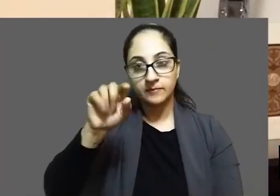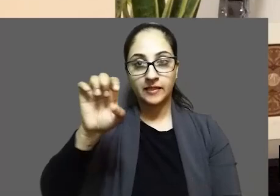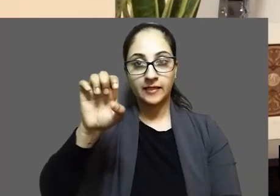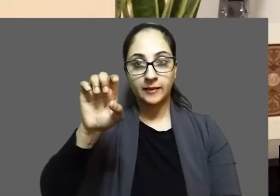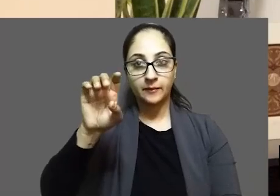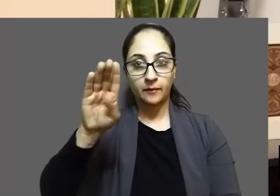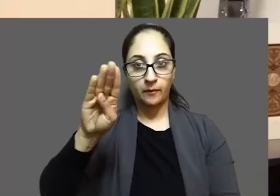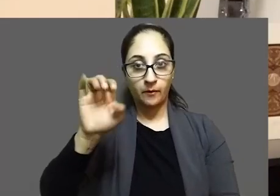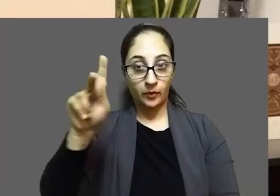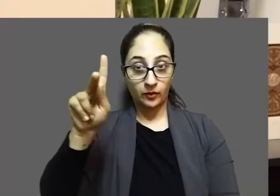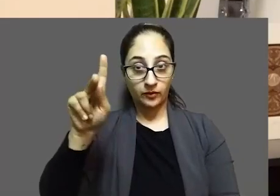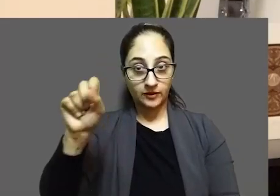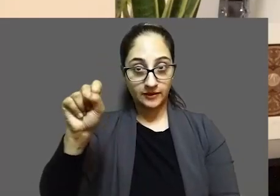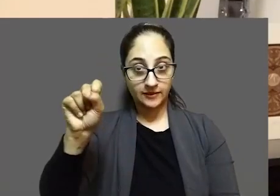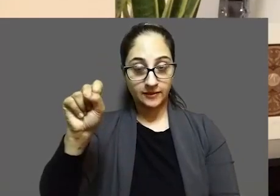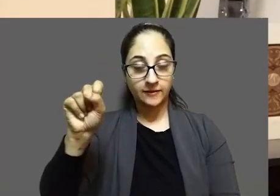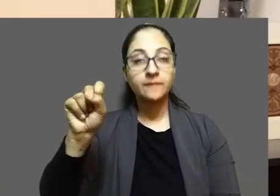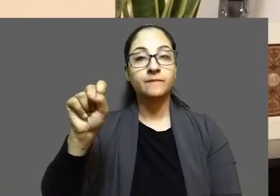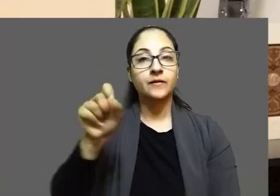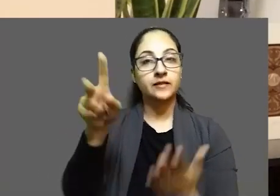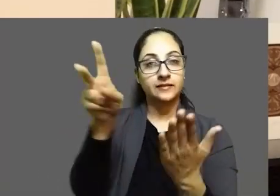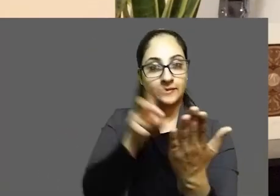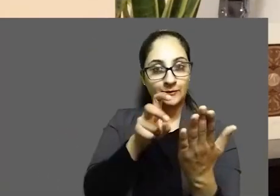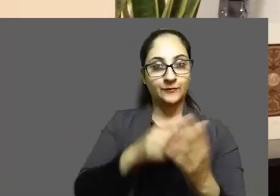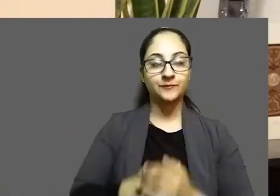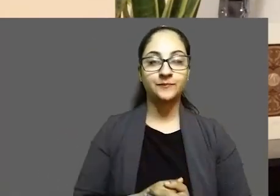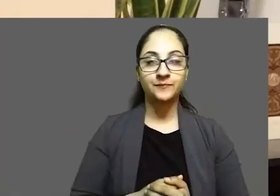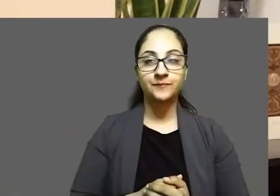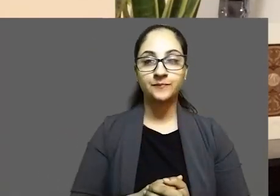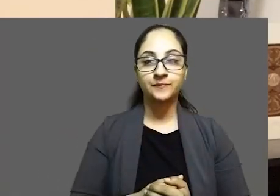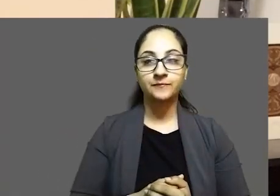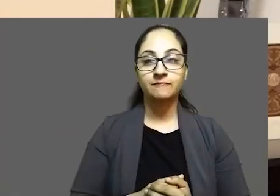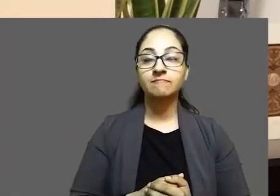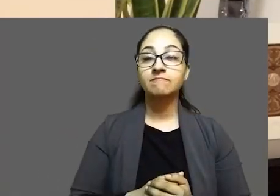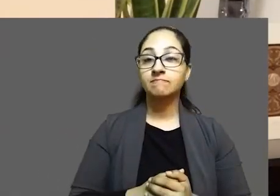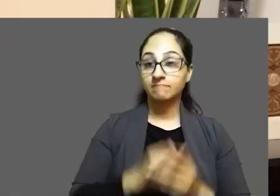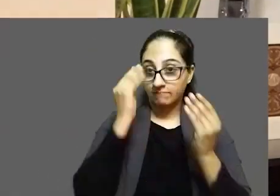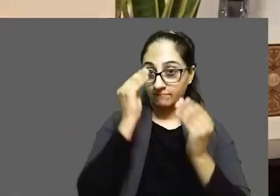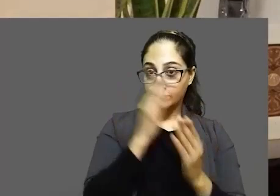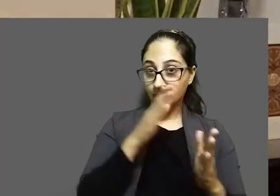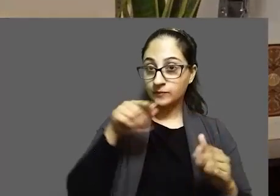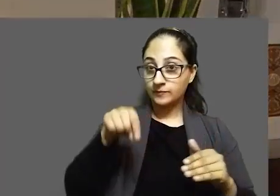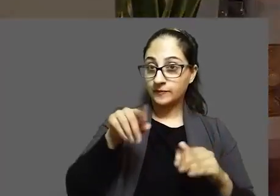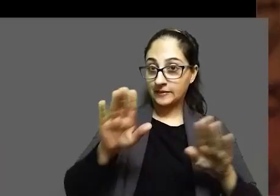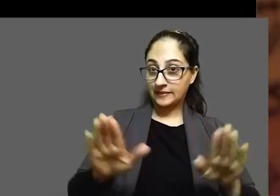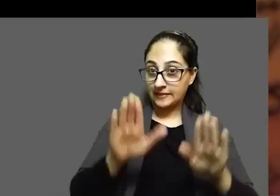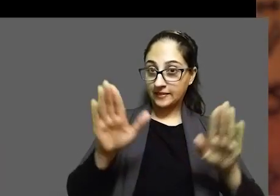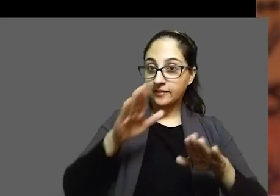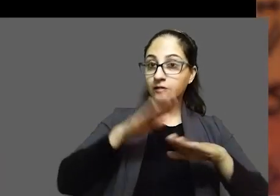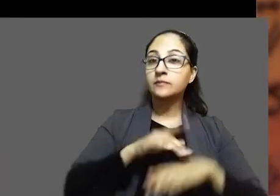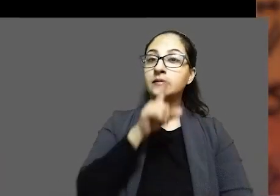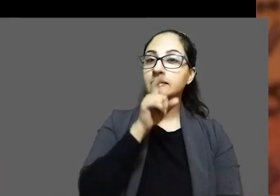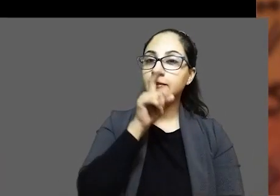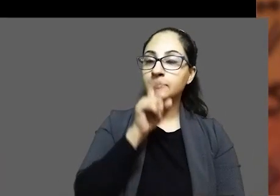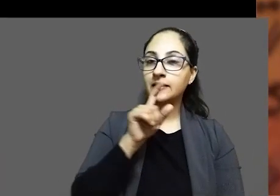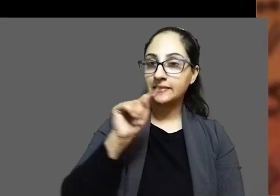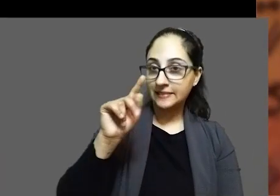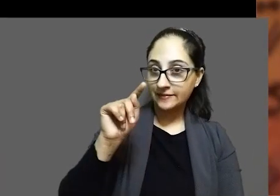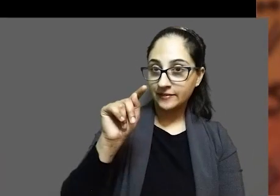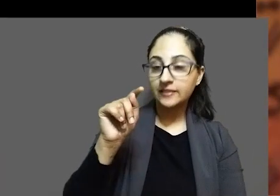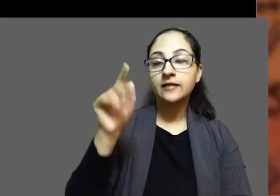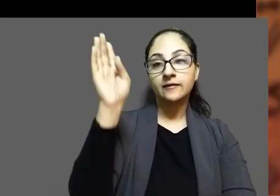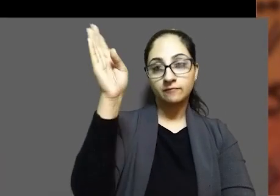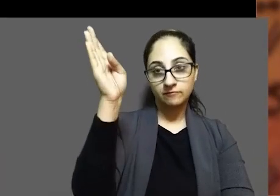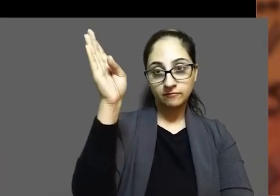iis.ac.uk/publications/ebooks. Before we go, I encourage everyone to tune in to the Ismaili Center Conversations this Sunday on